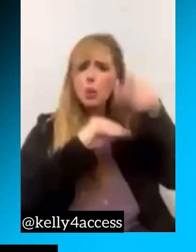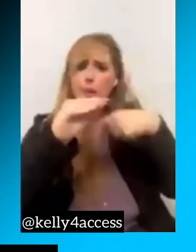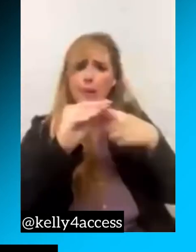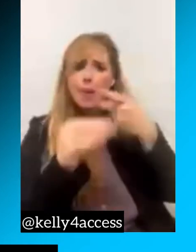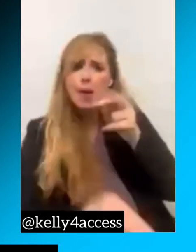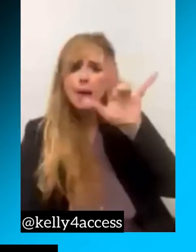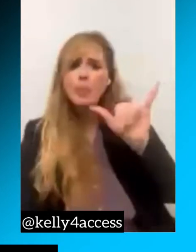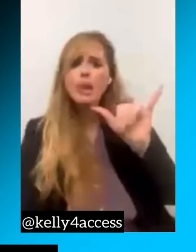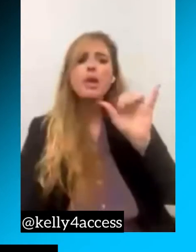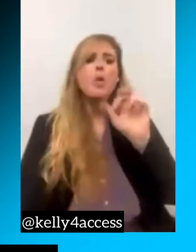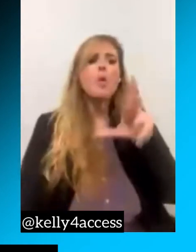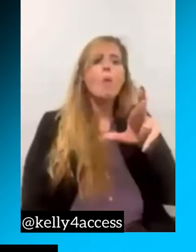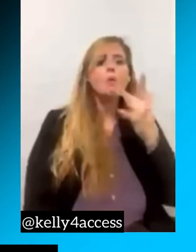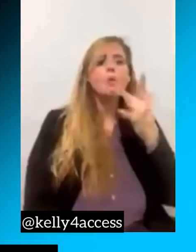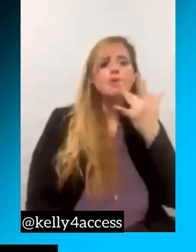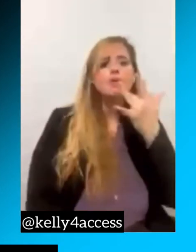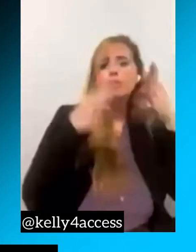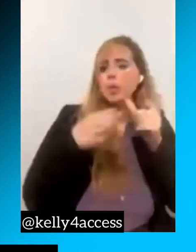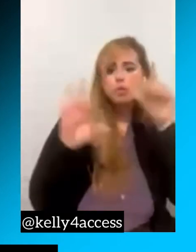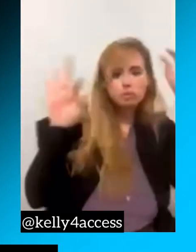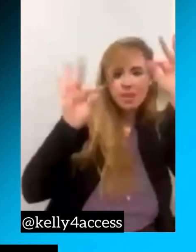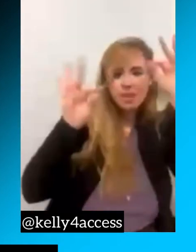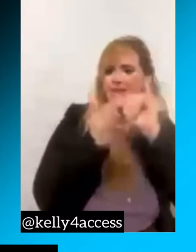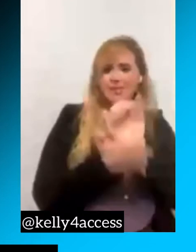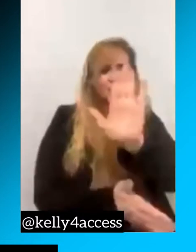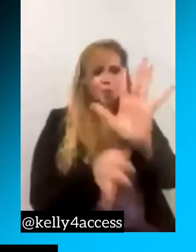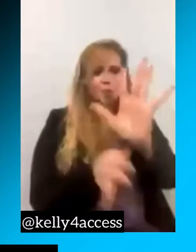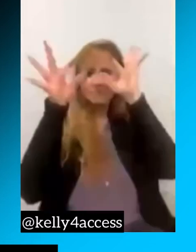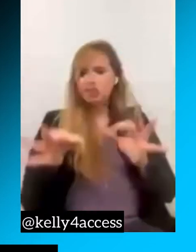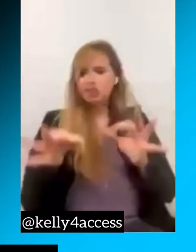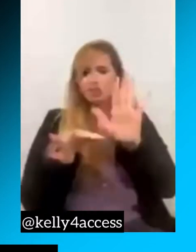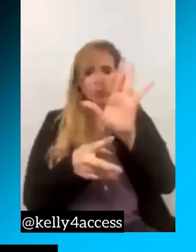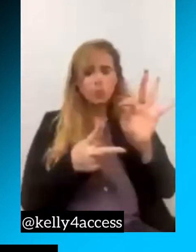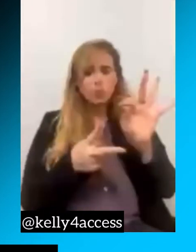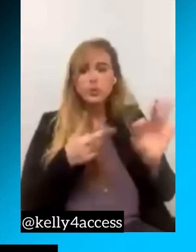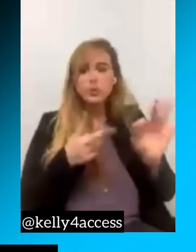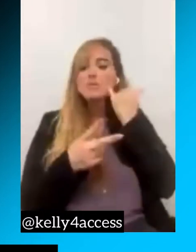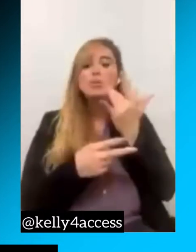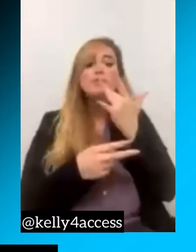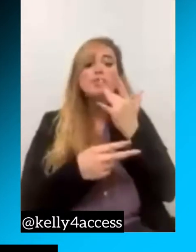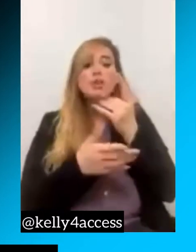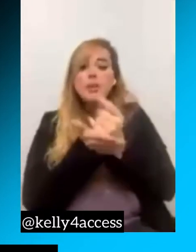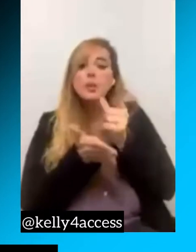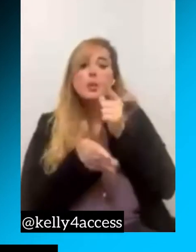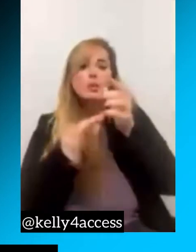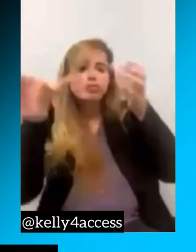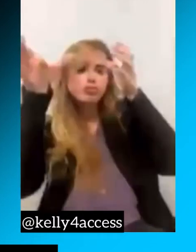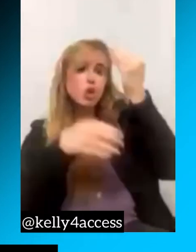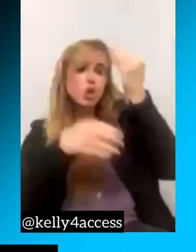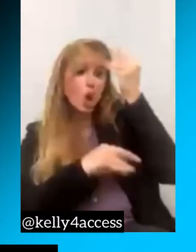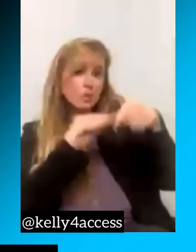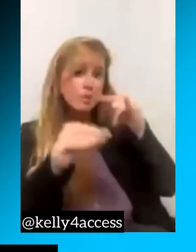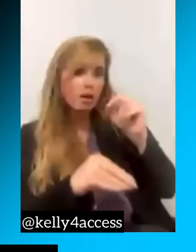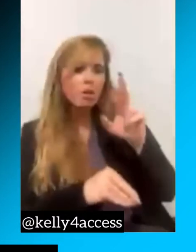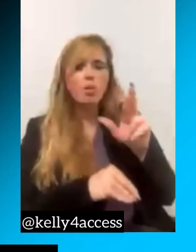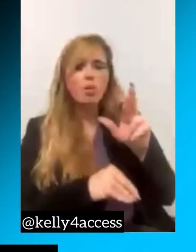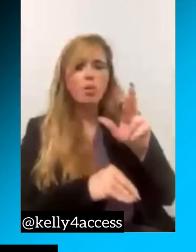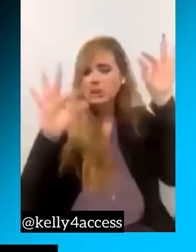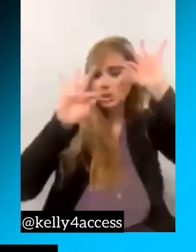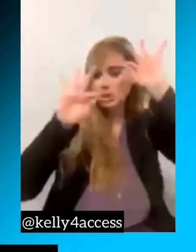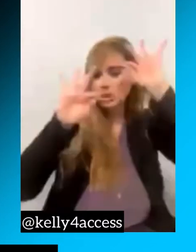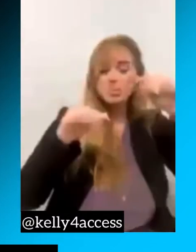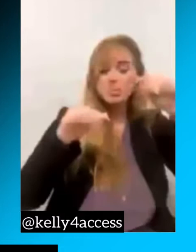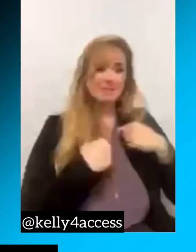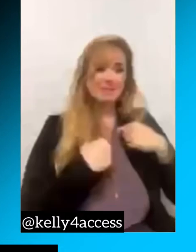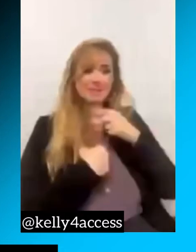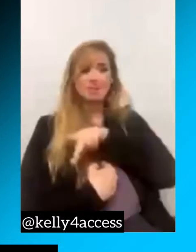that does? It's really up to you. It's up to the client's decision. But I personally think that I